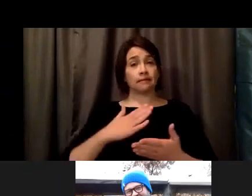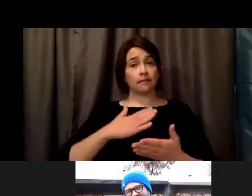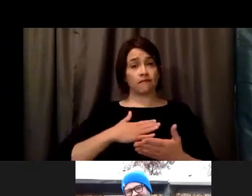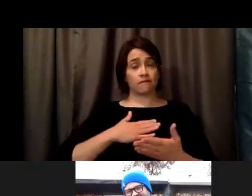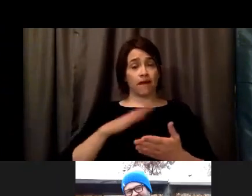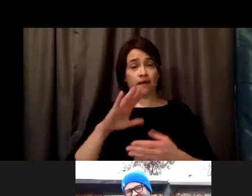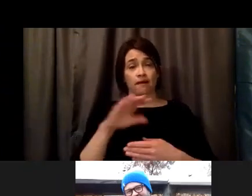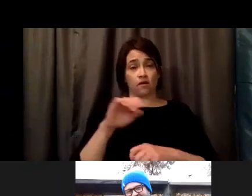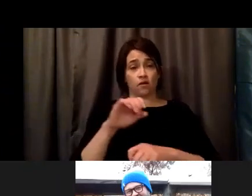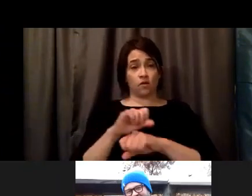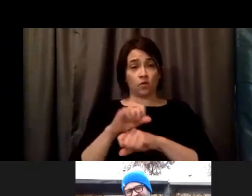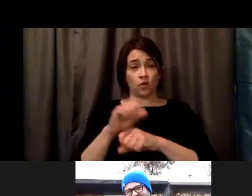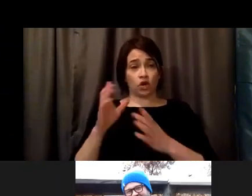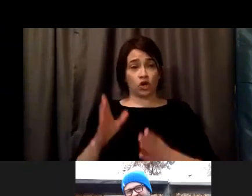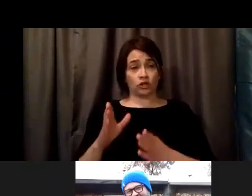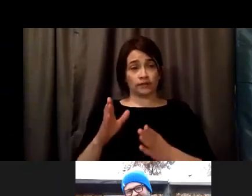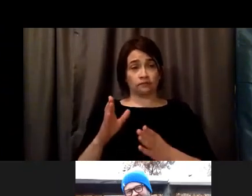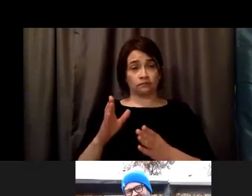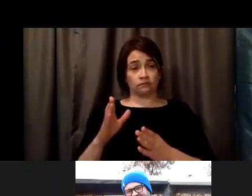they